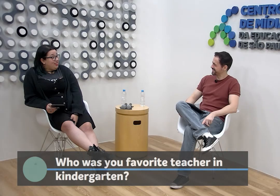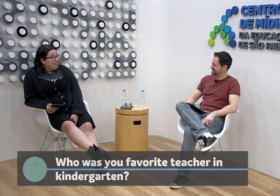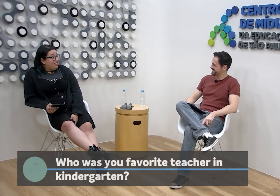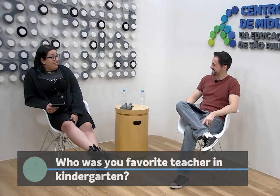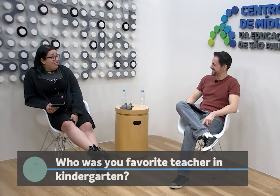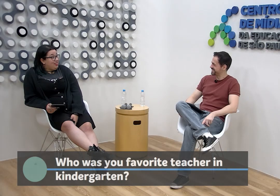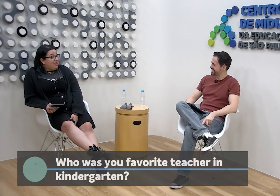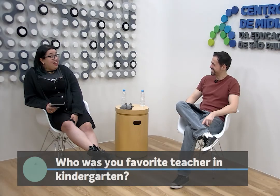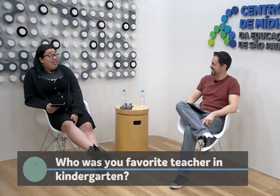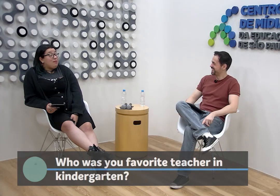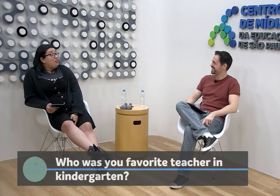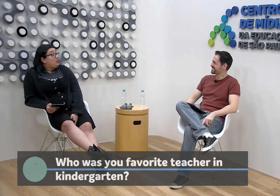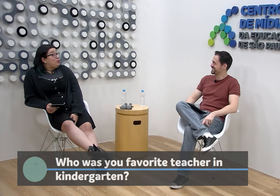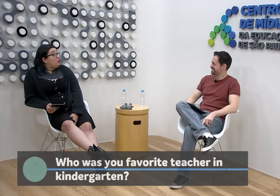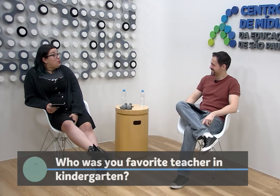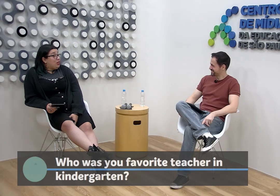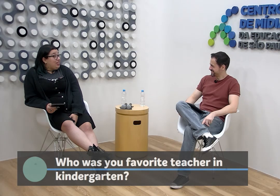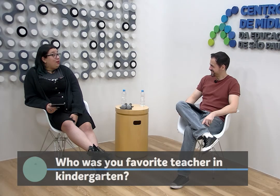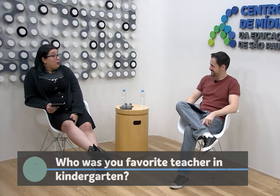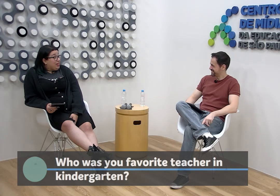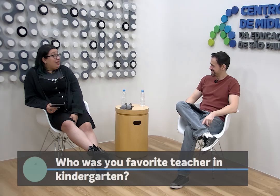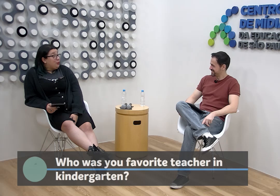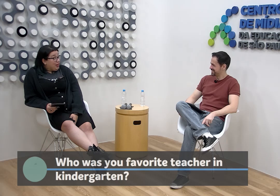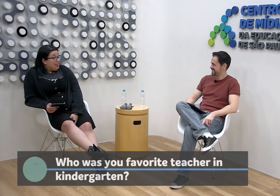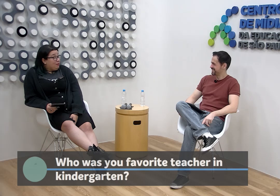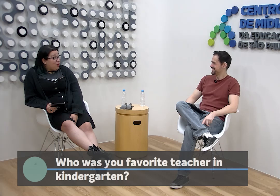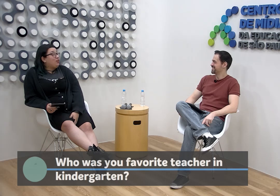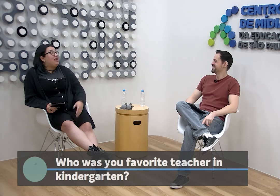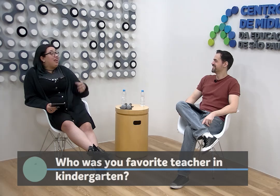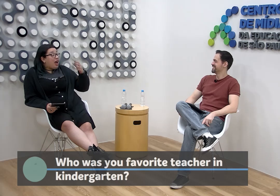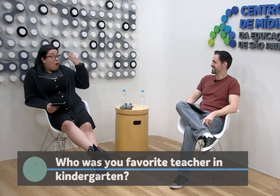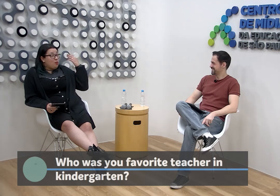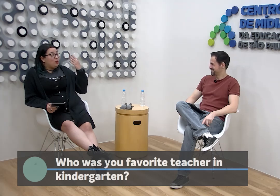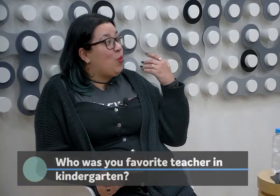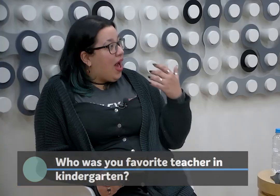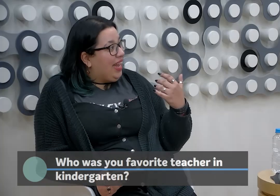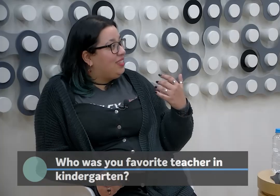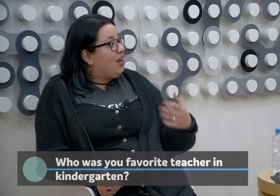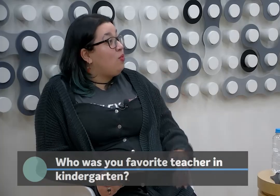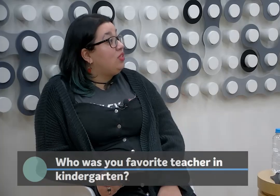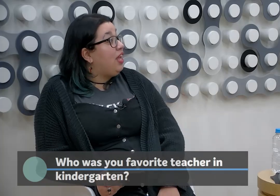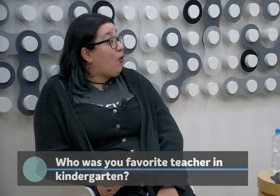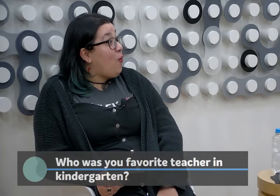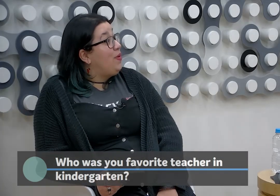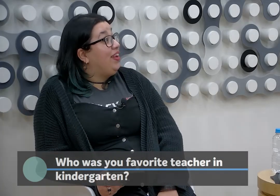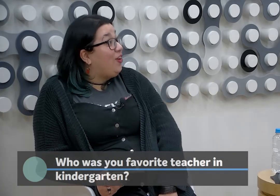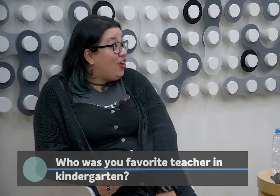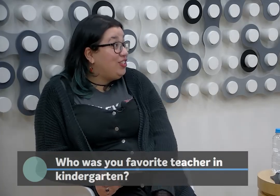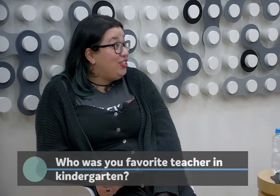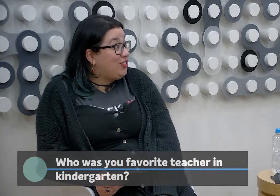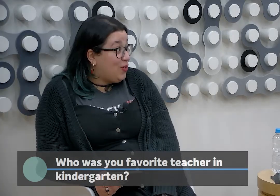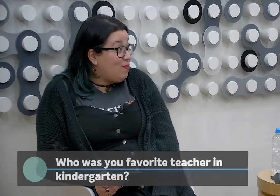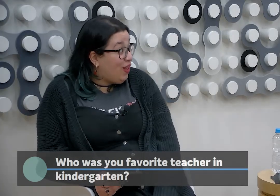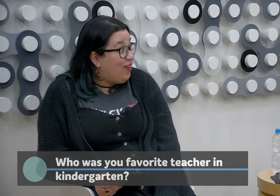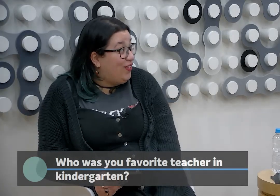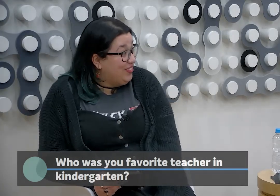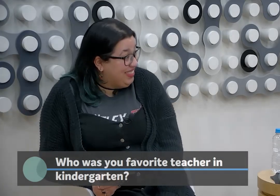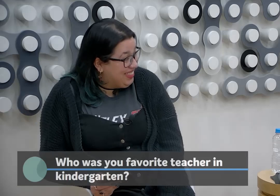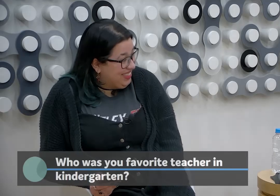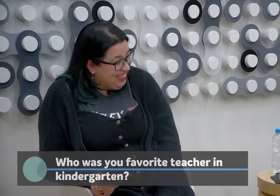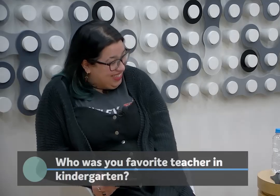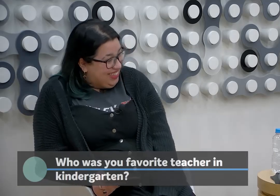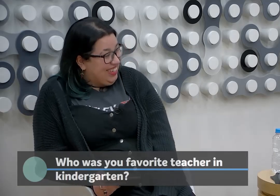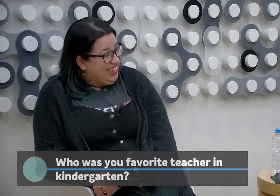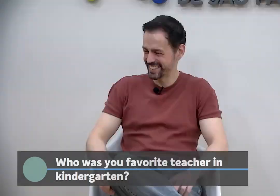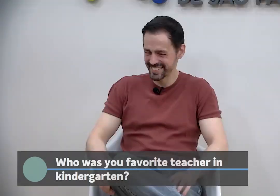the kindergarten. Yeah, but she was really, really, really blonde, like almost white. And I was like, oh my God, she's so